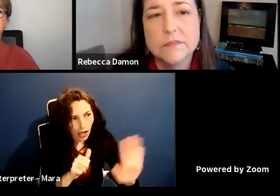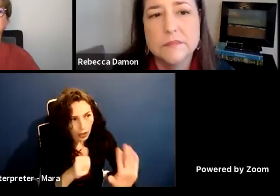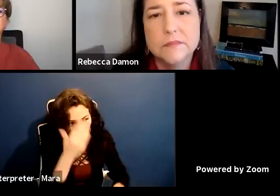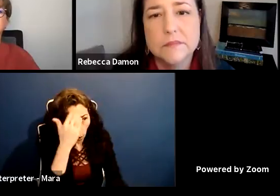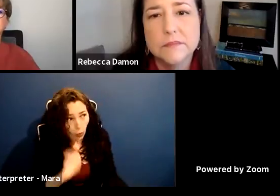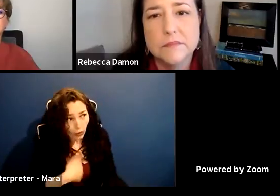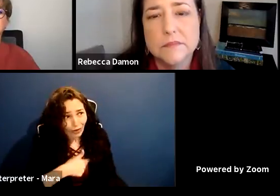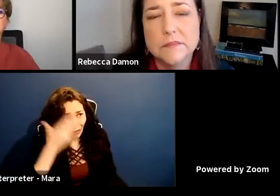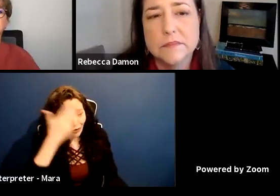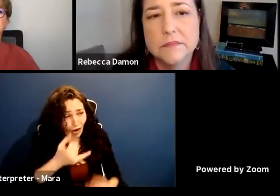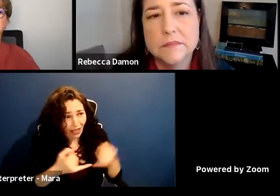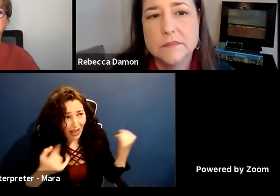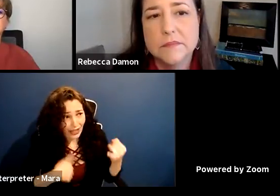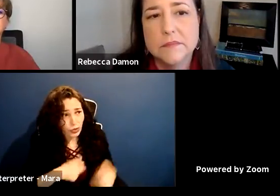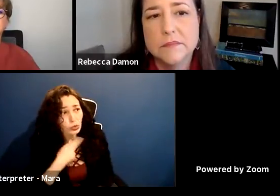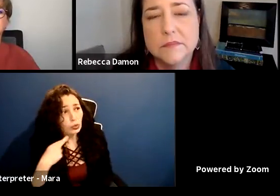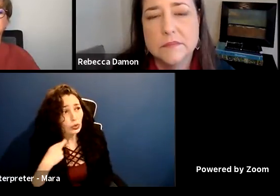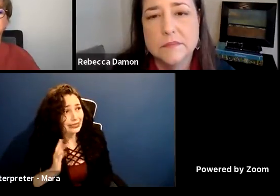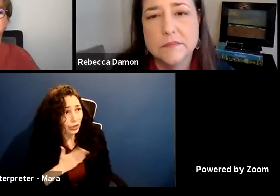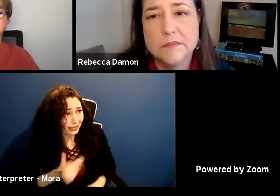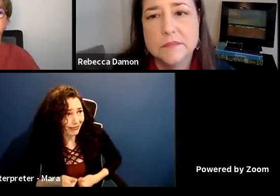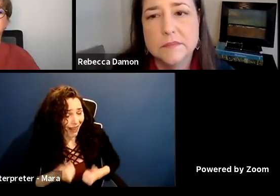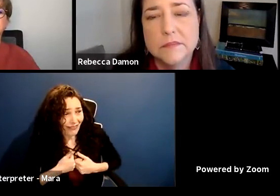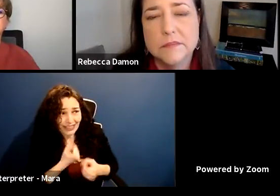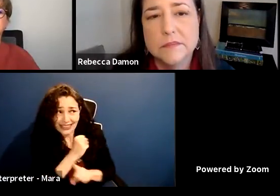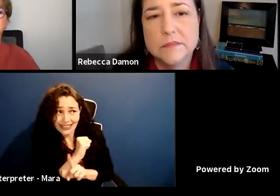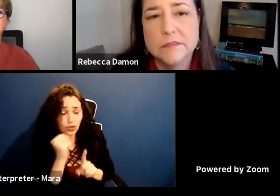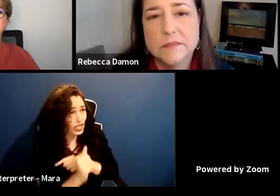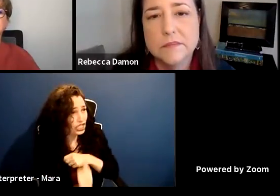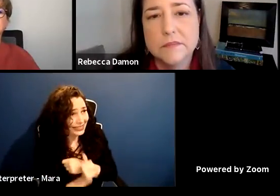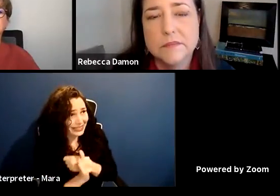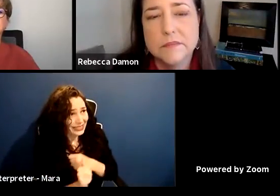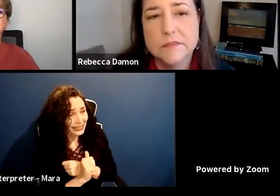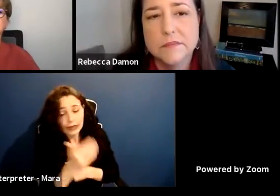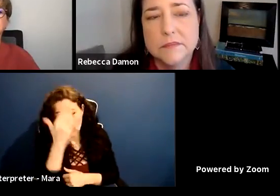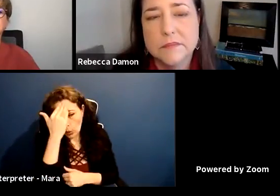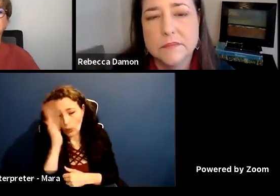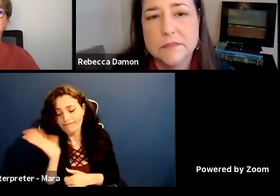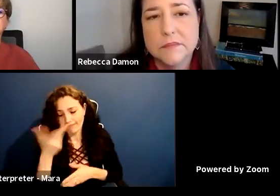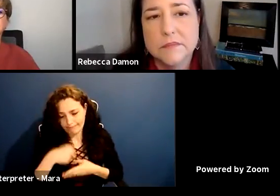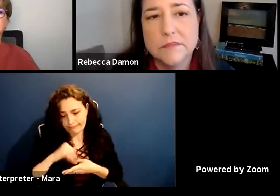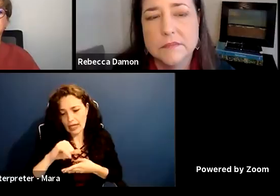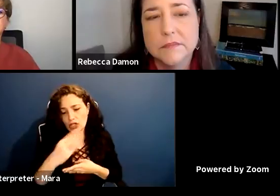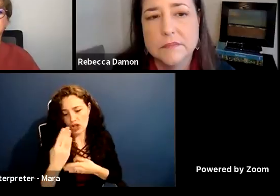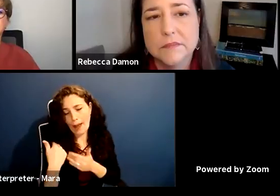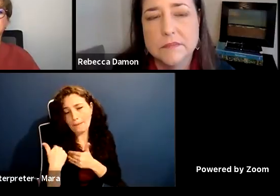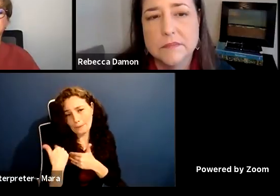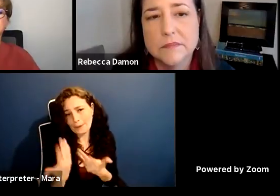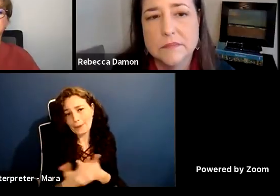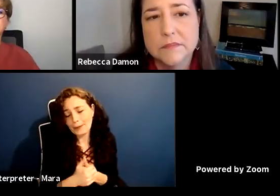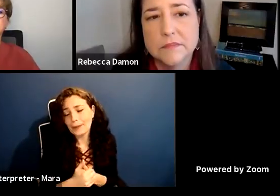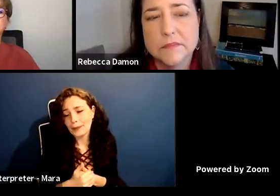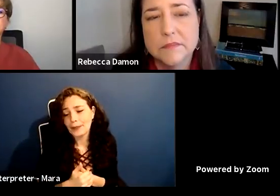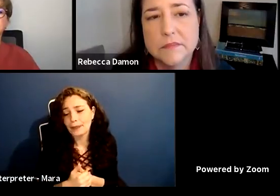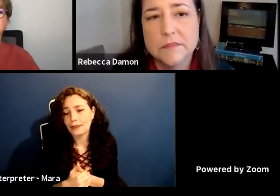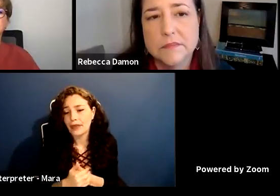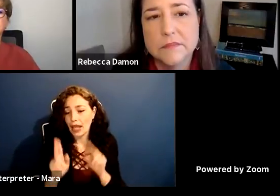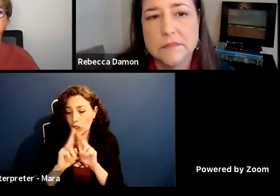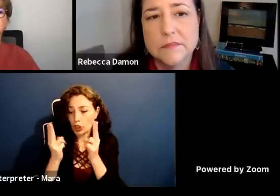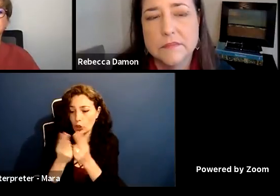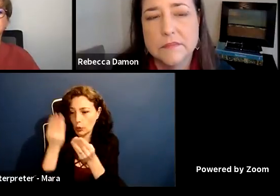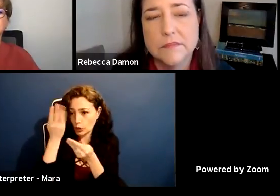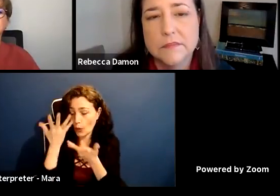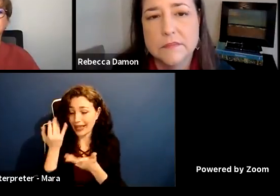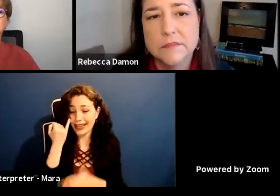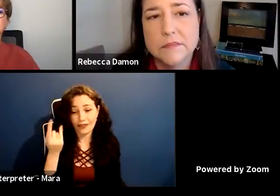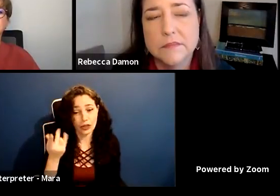lives in a lot of situations. But it is a part of the job. But as the union has told me before, if